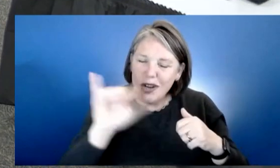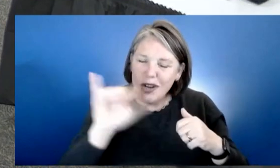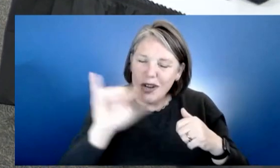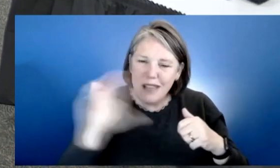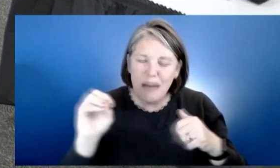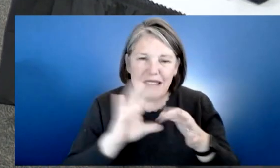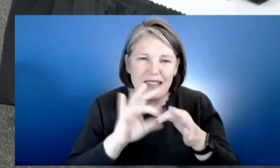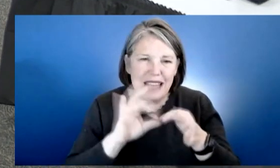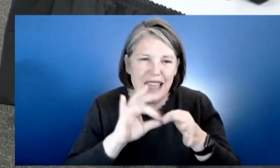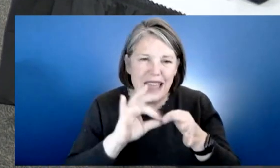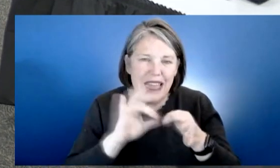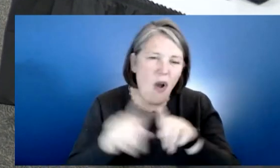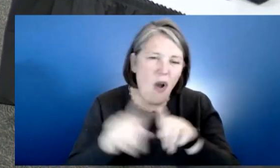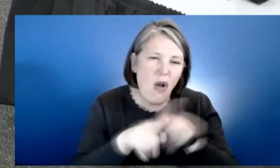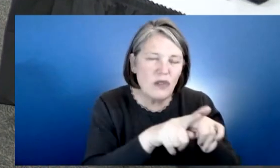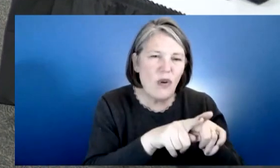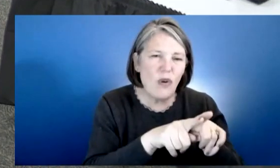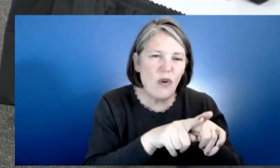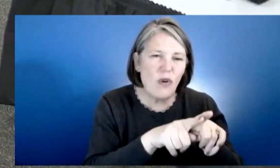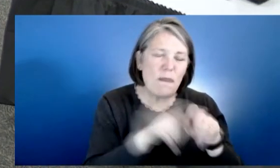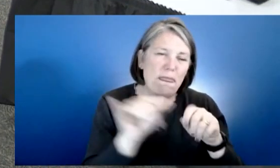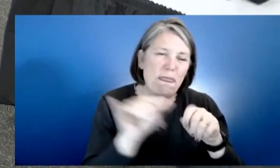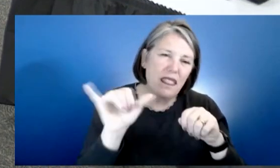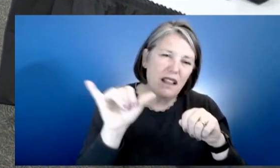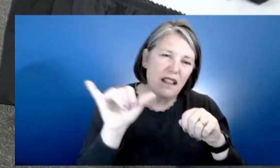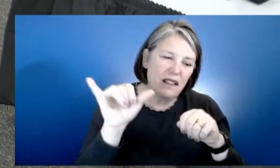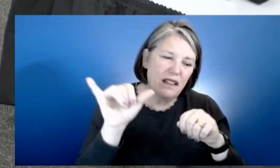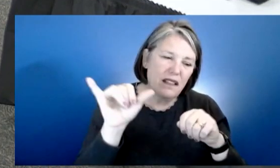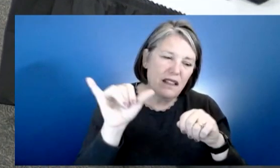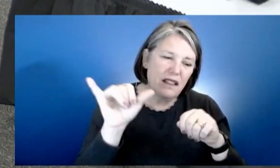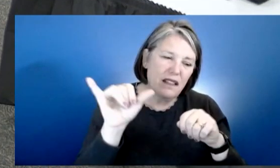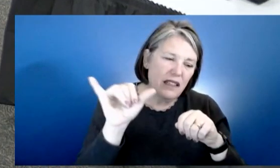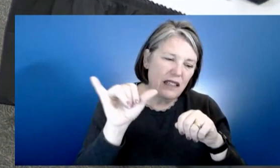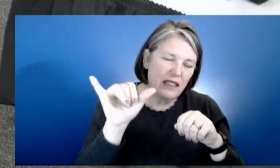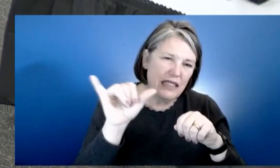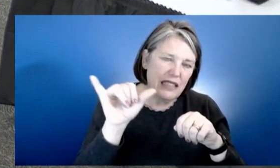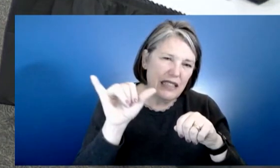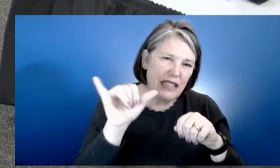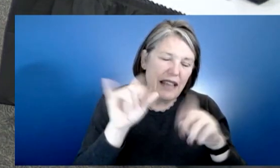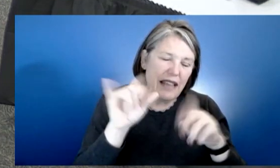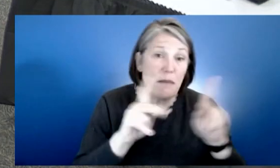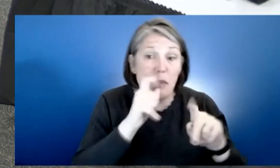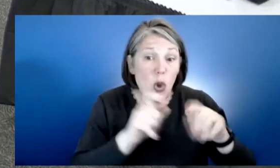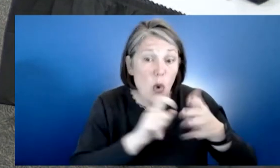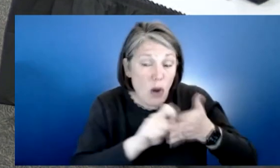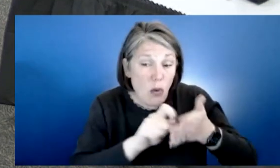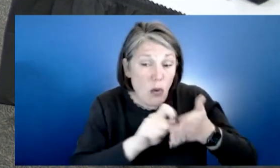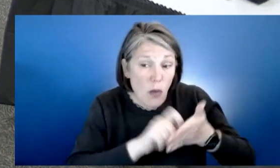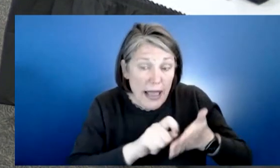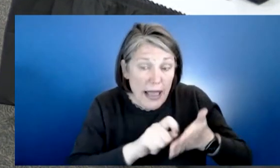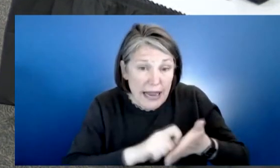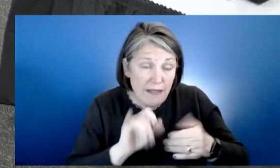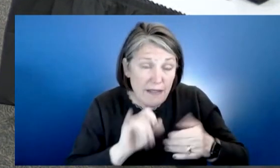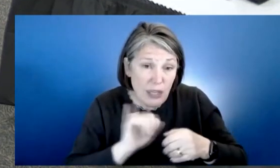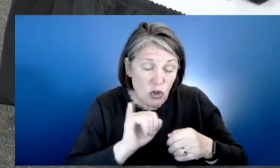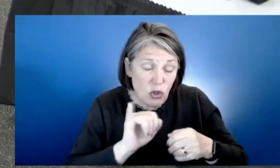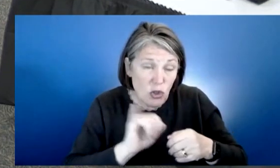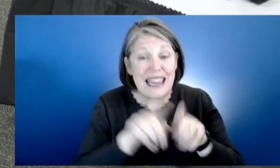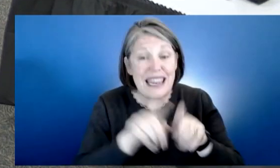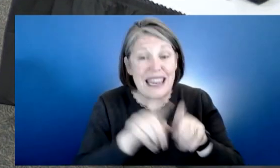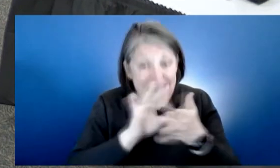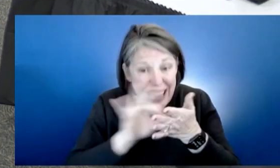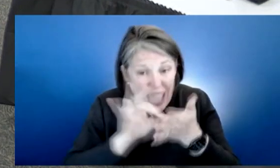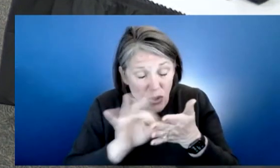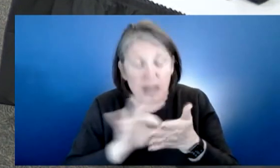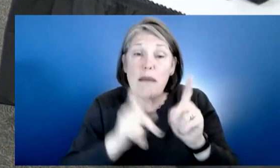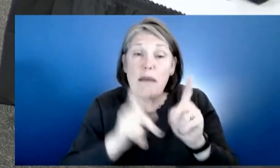as like people, the undertakers that are doing the death counts.